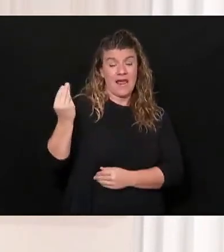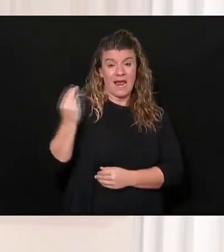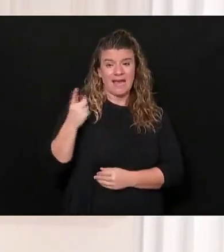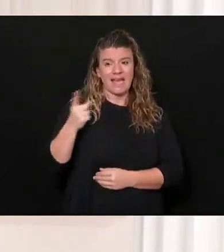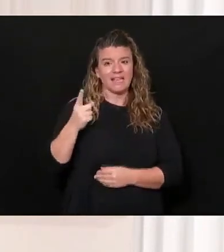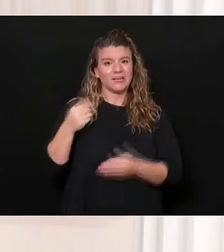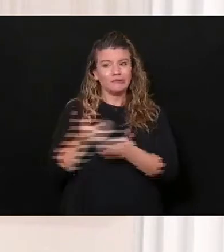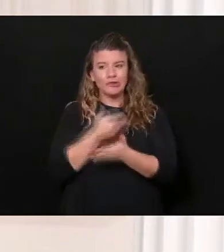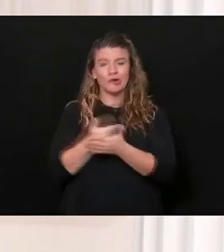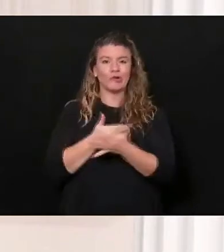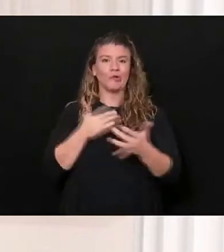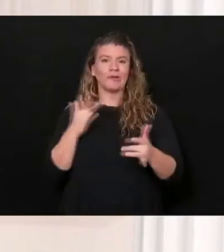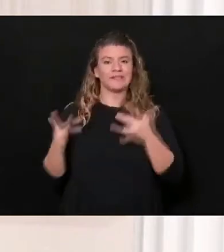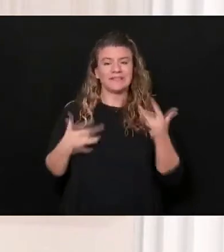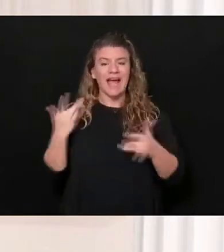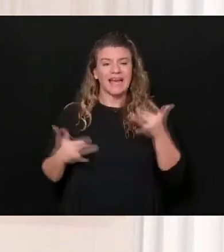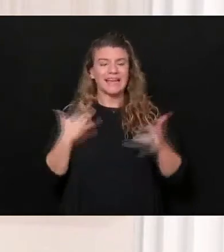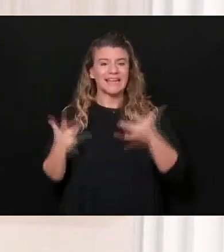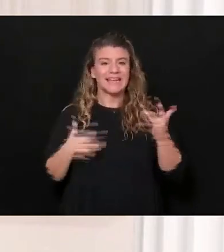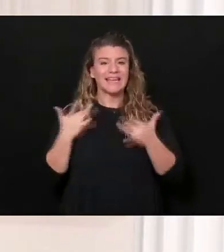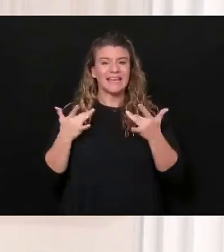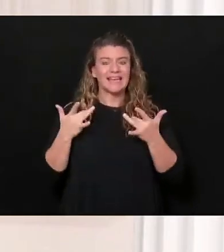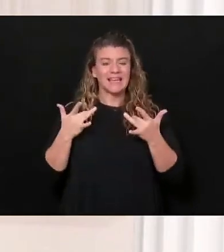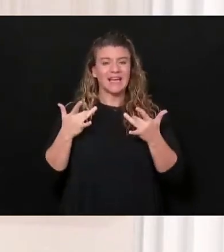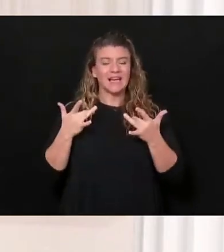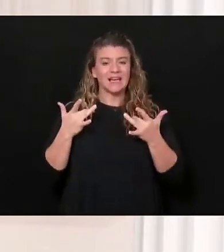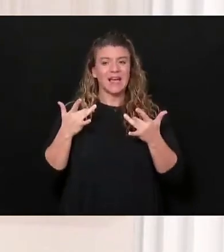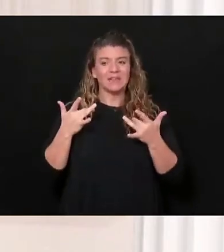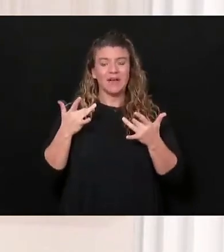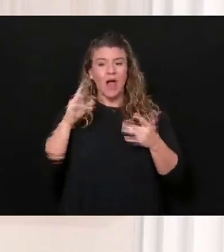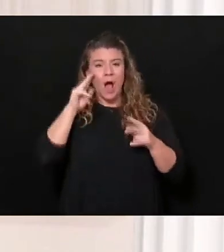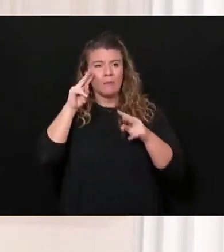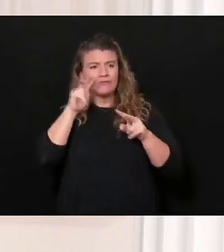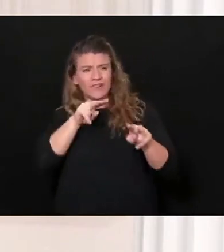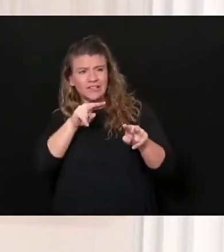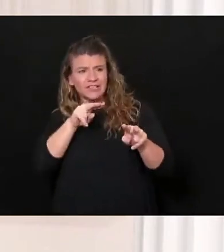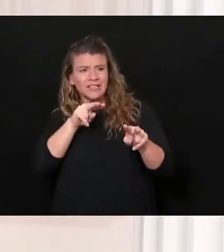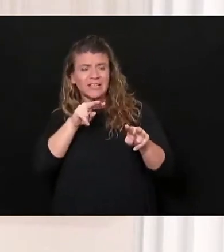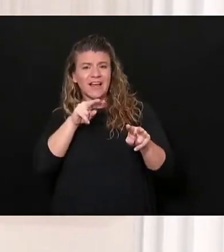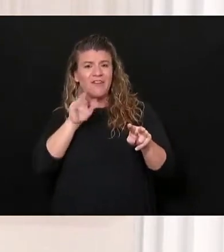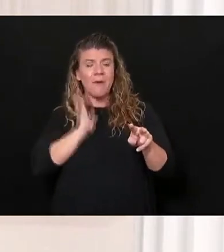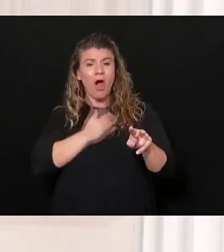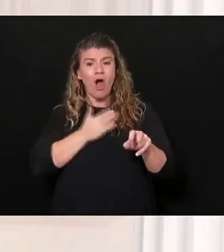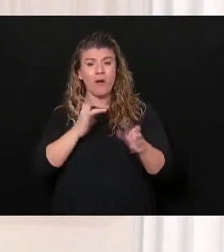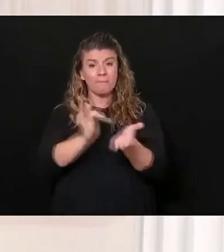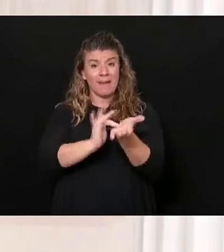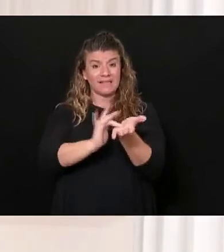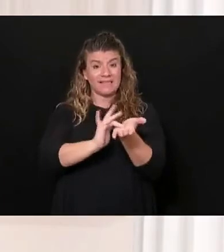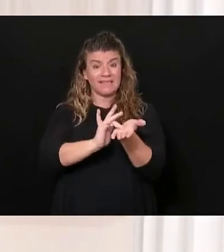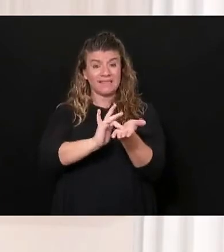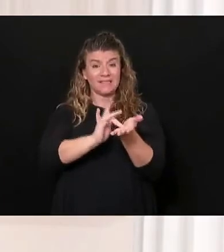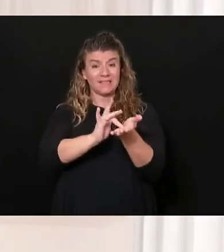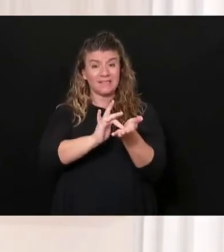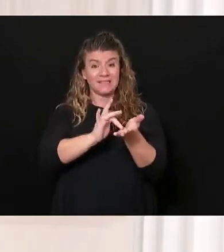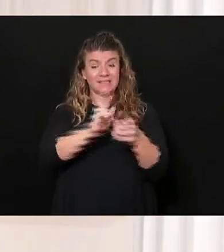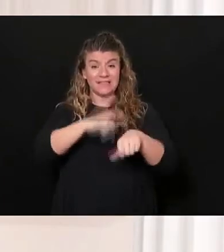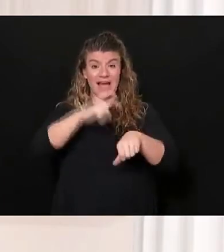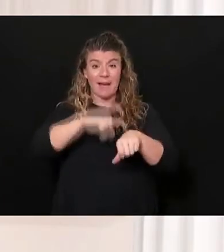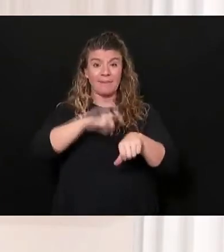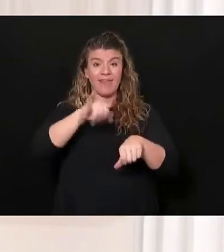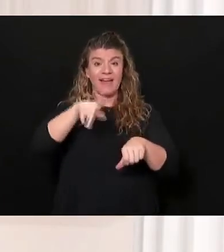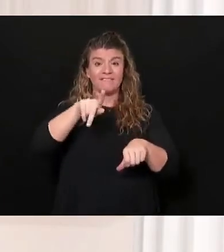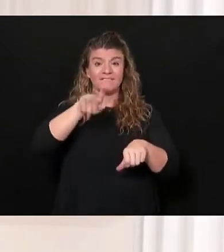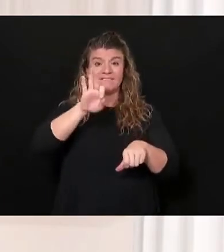exciting new understanding and observations from the vaccine trial, particularly from the Pfizer